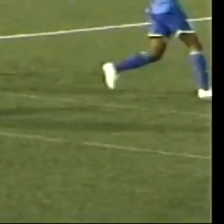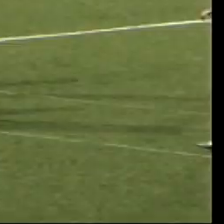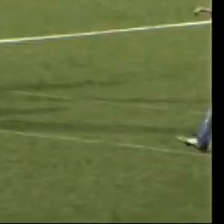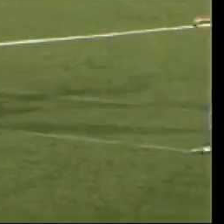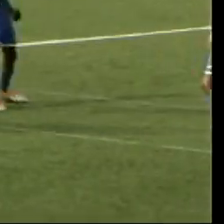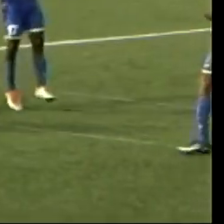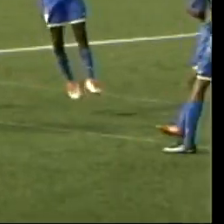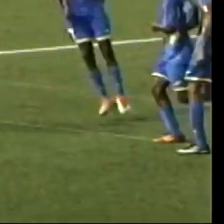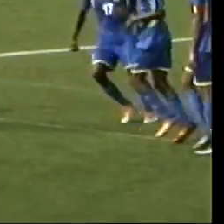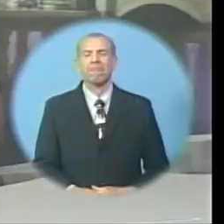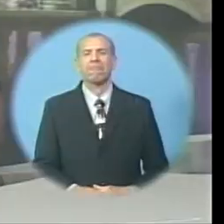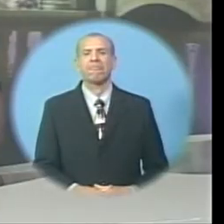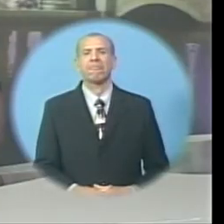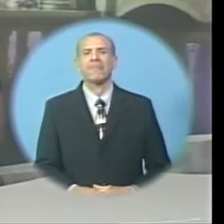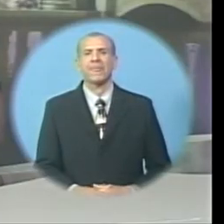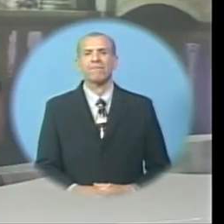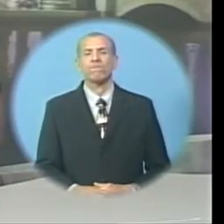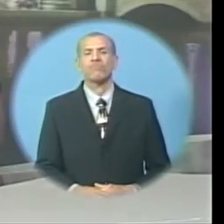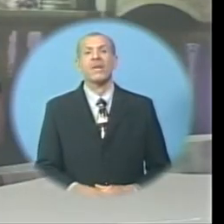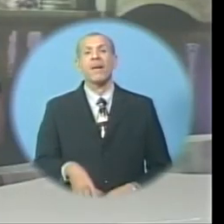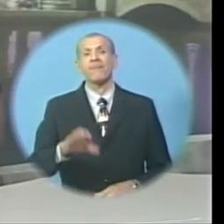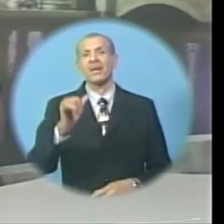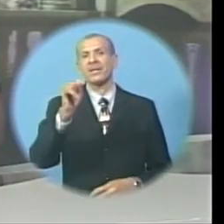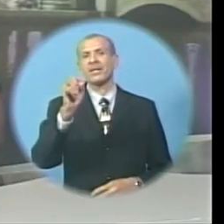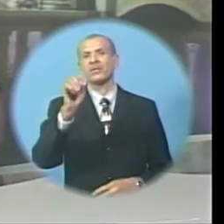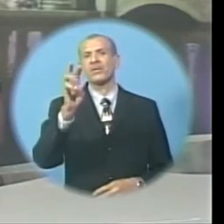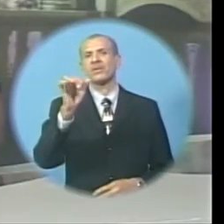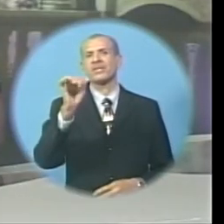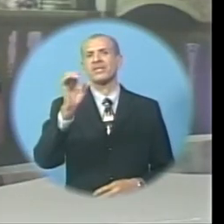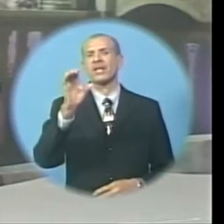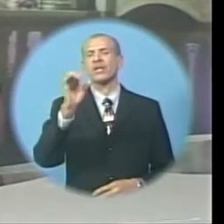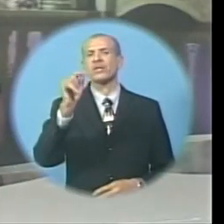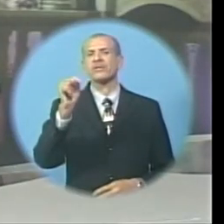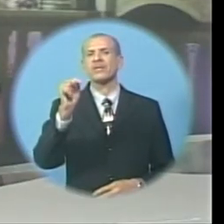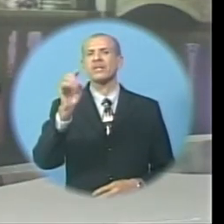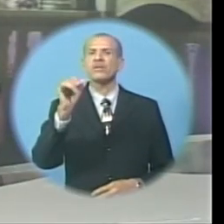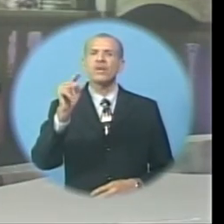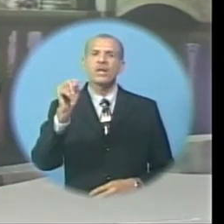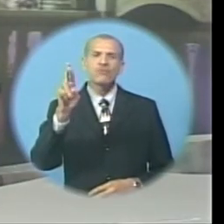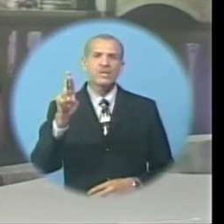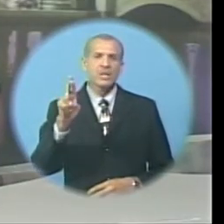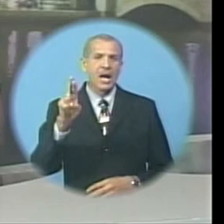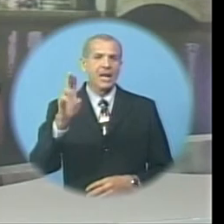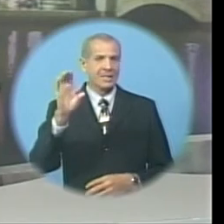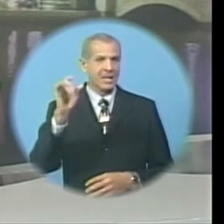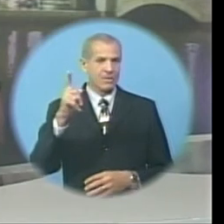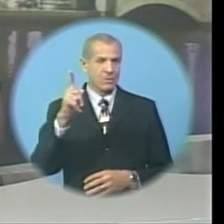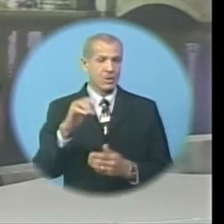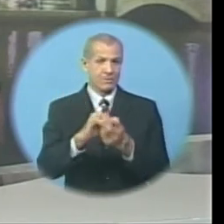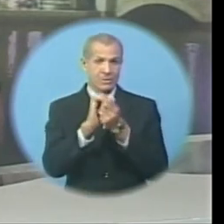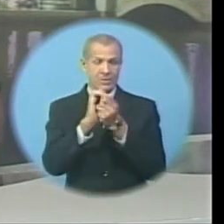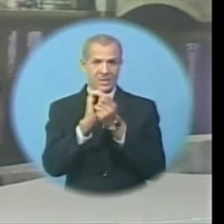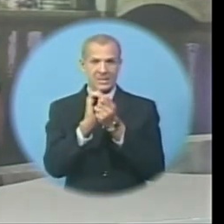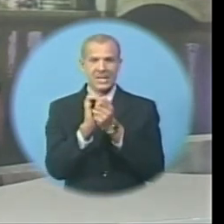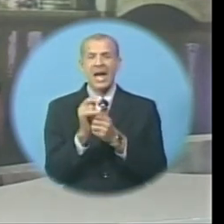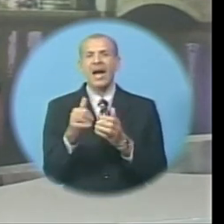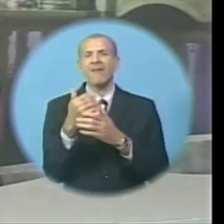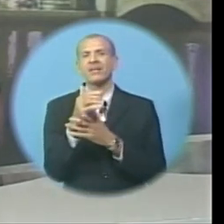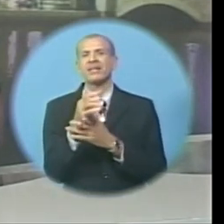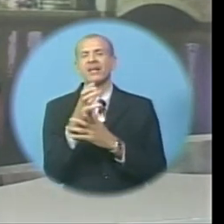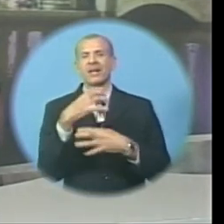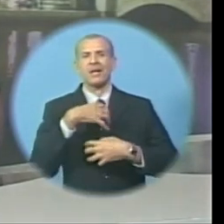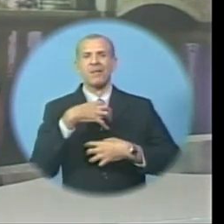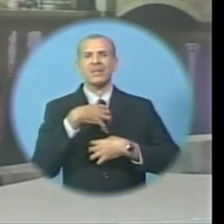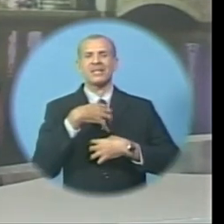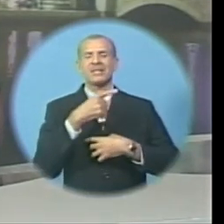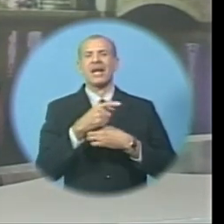Cbc Sports. Bradford's Construction Crane Resort St. Catherine will remain as champions. This after the Complaints and